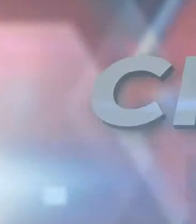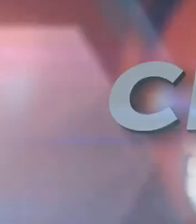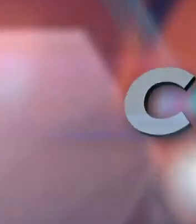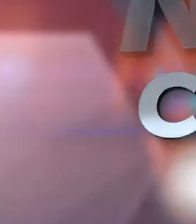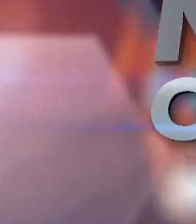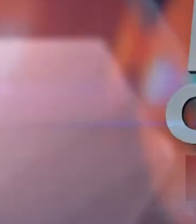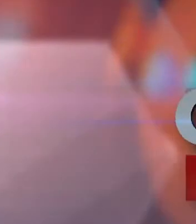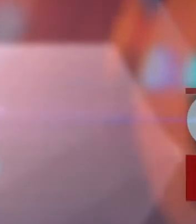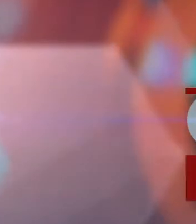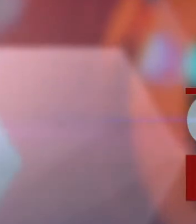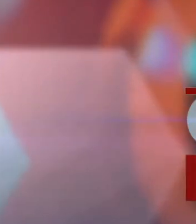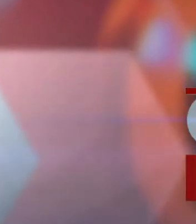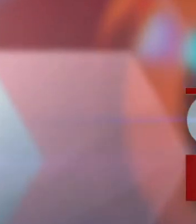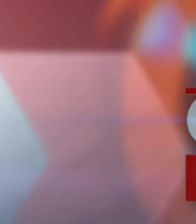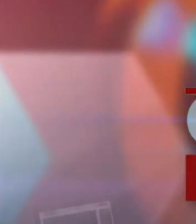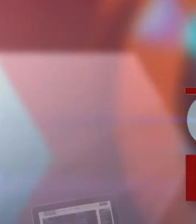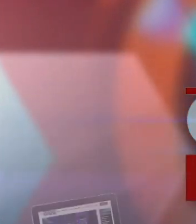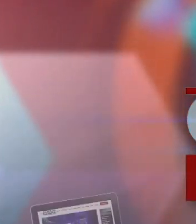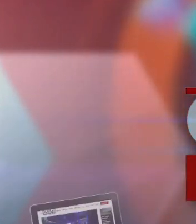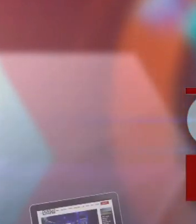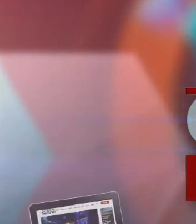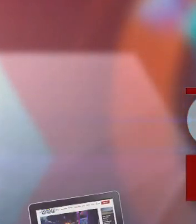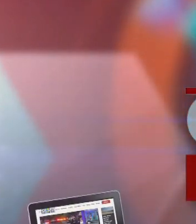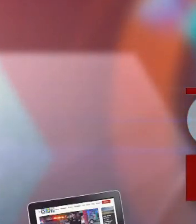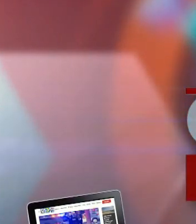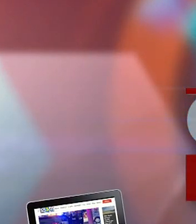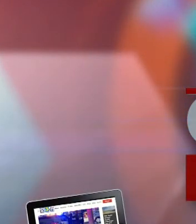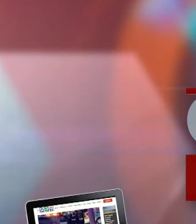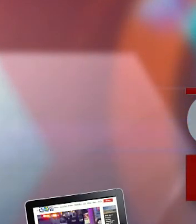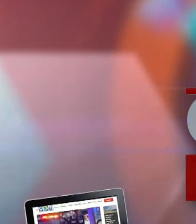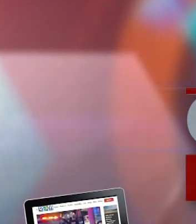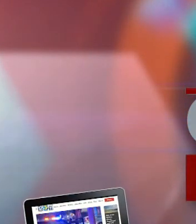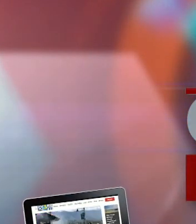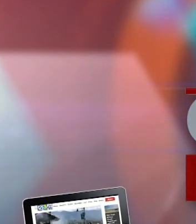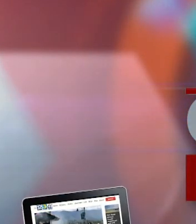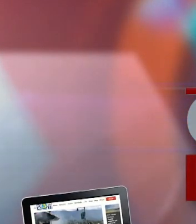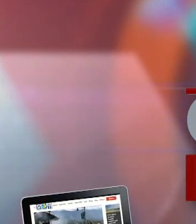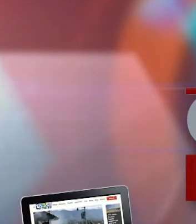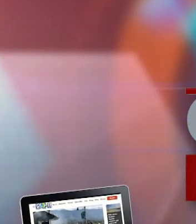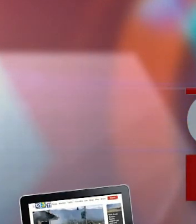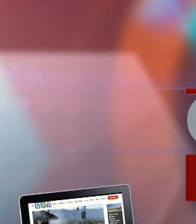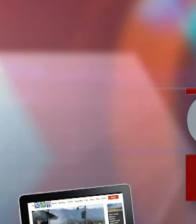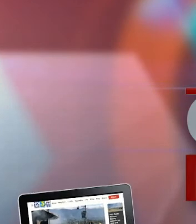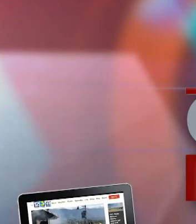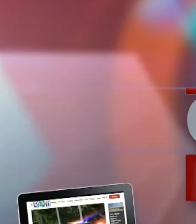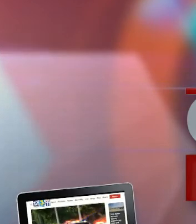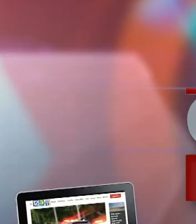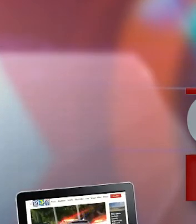Stay with your News Channel for breaking news updates on air and on all your devices.